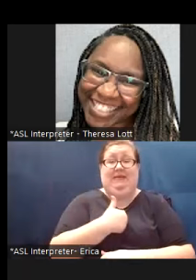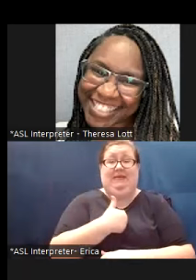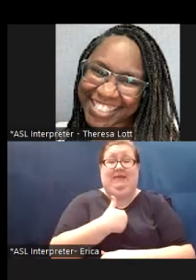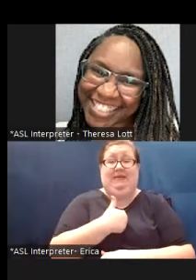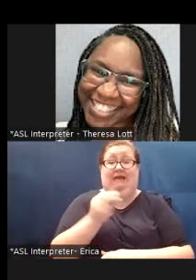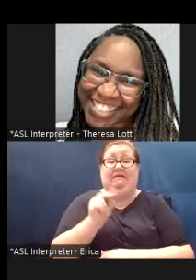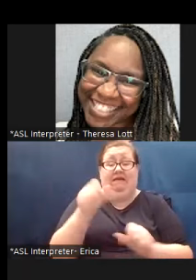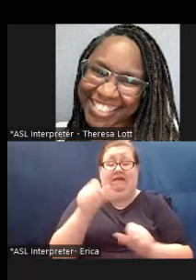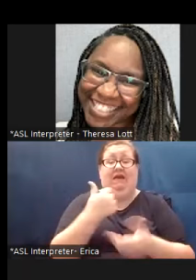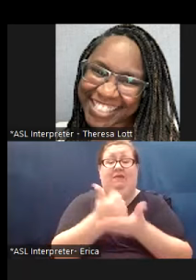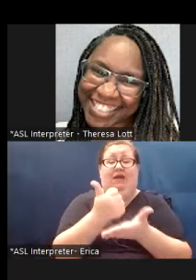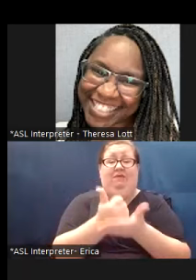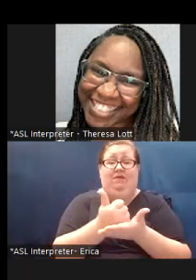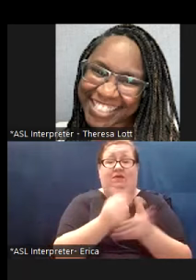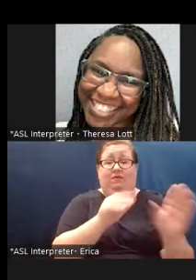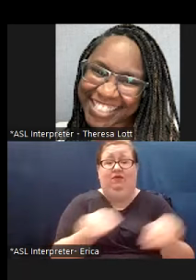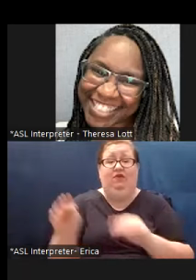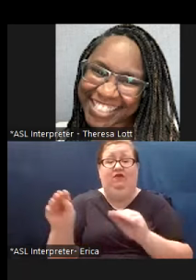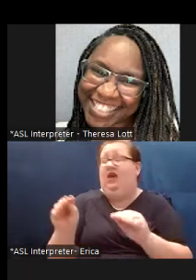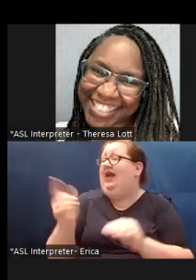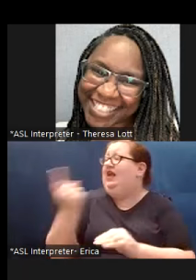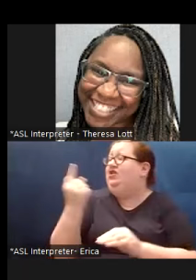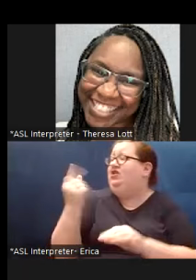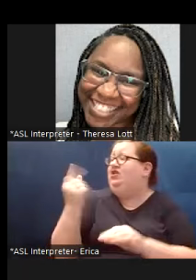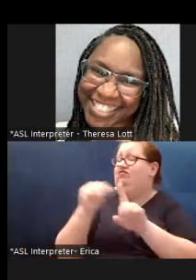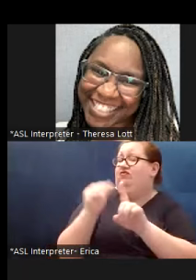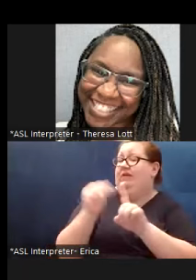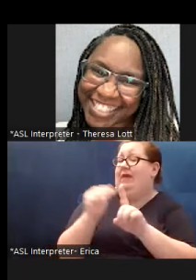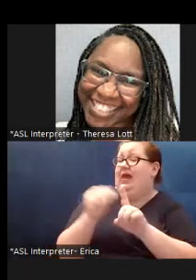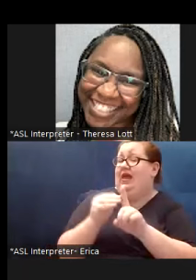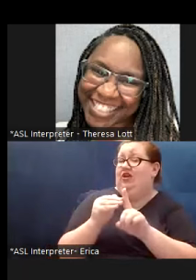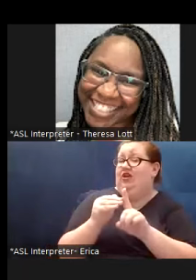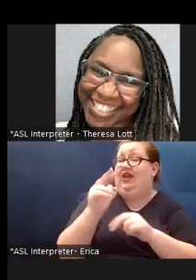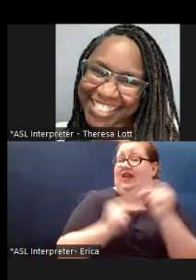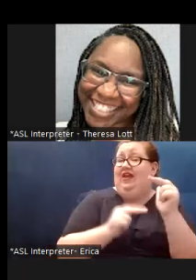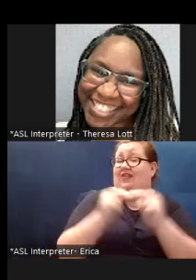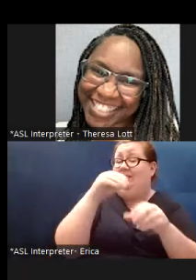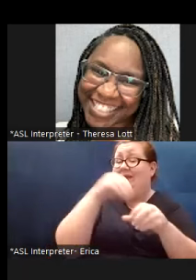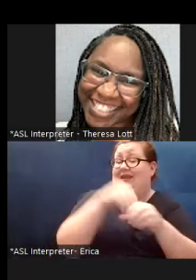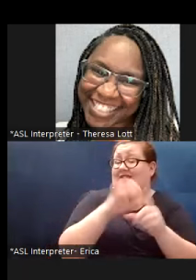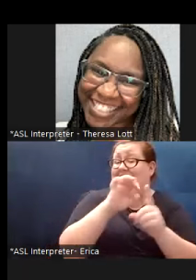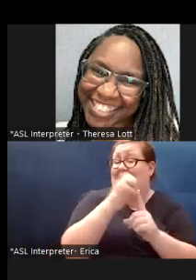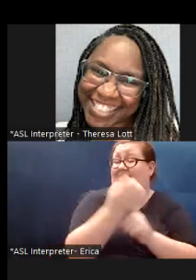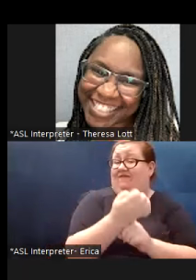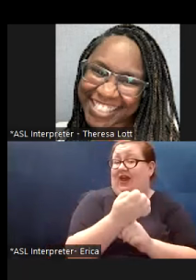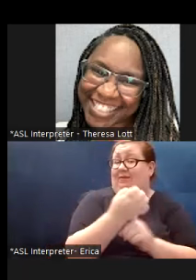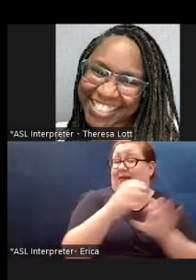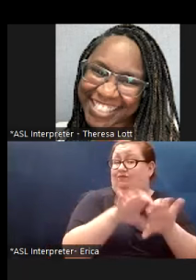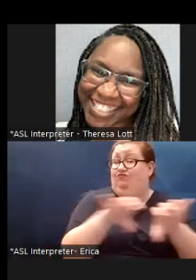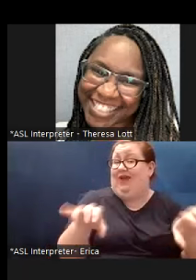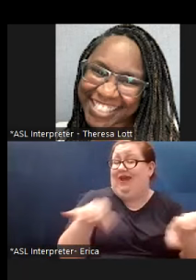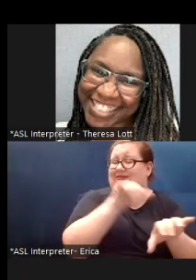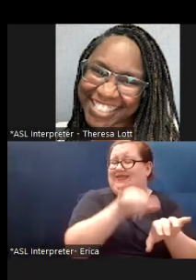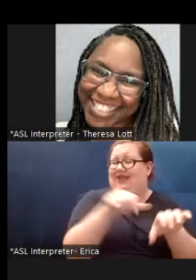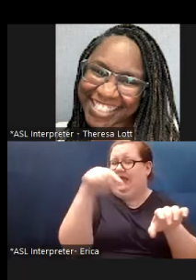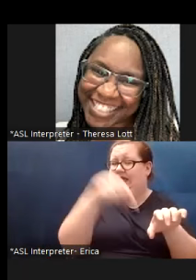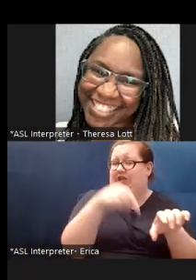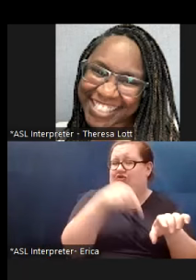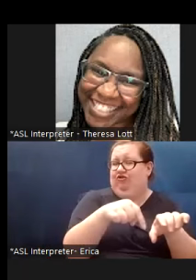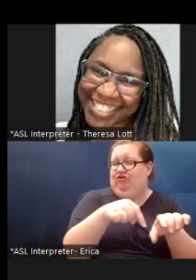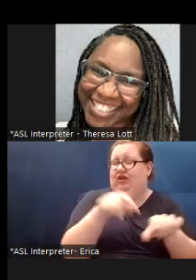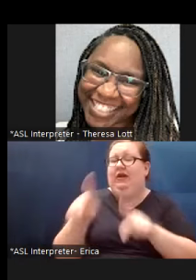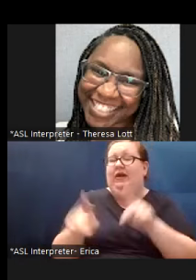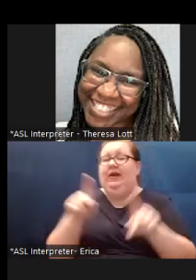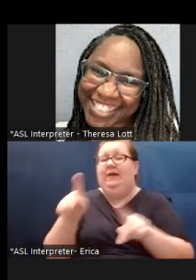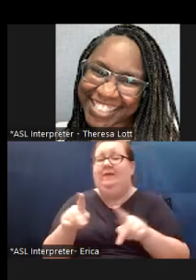you. Just a quick reminder, the built environment breakout will stay in this room, and the folks that are interested